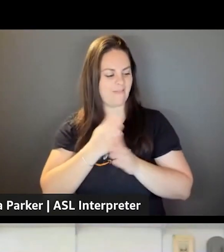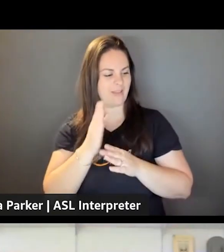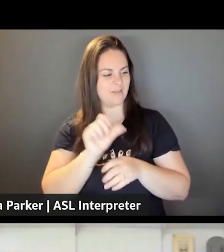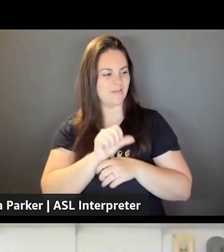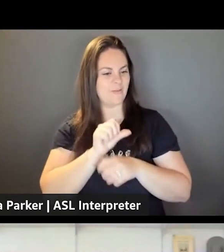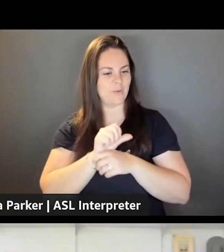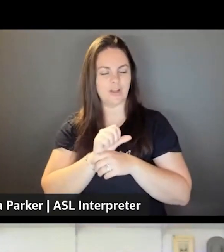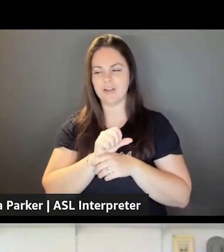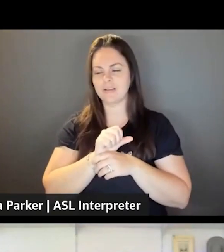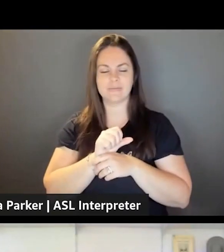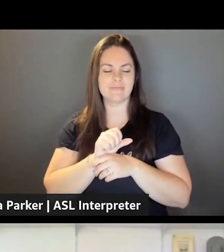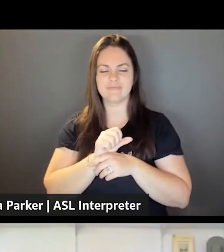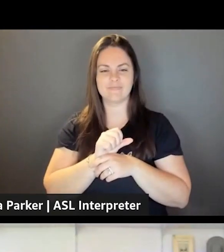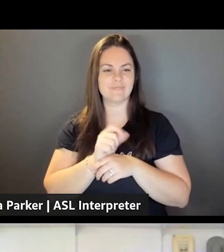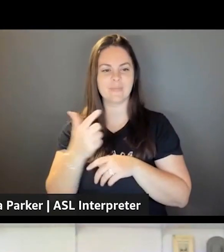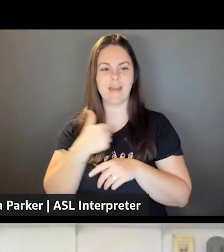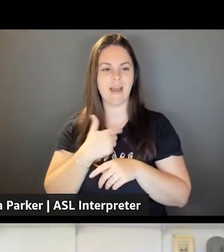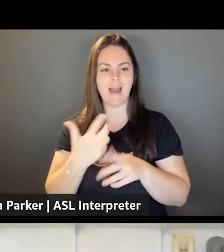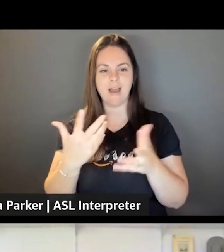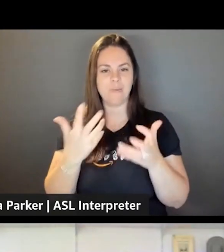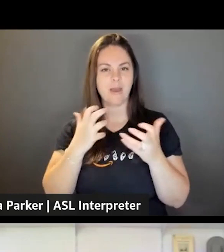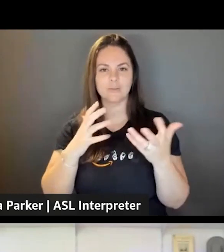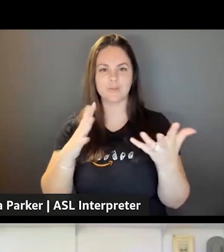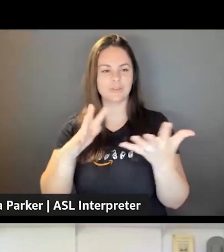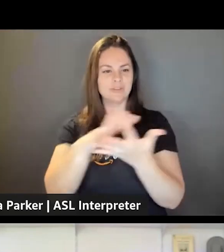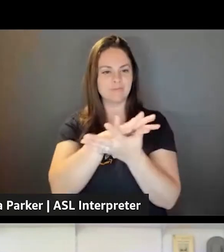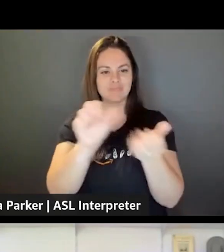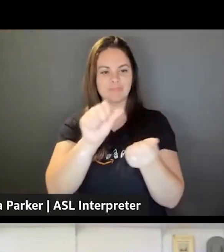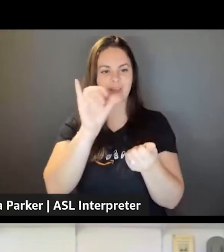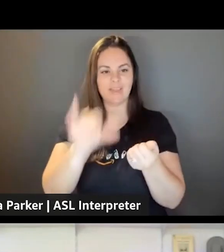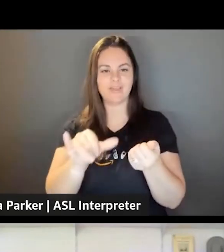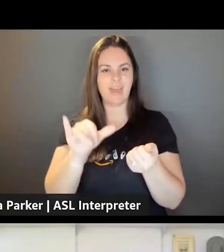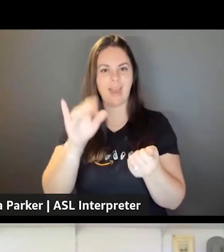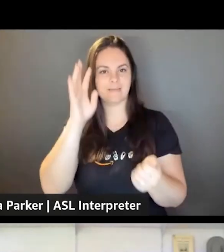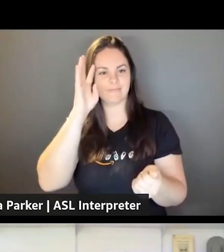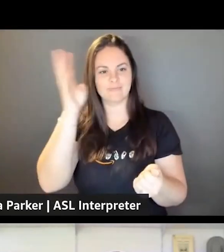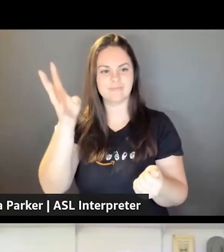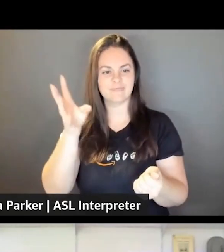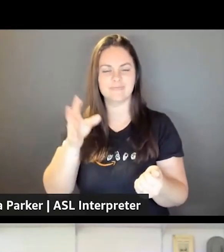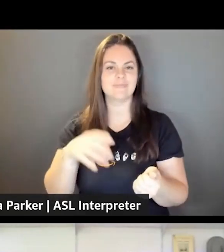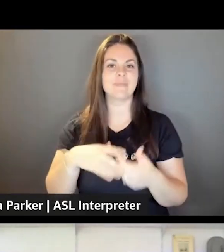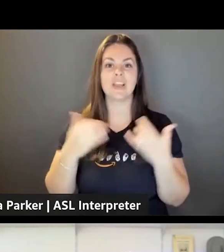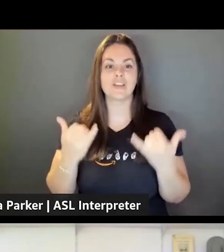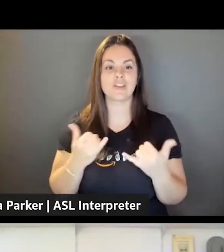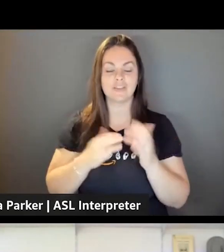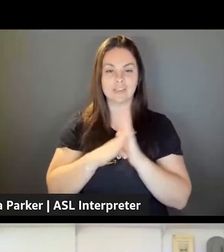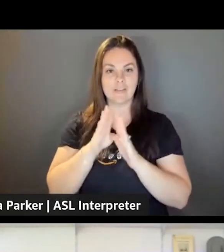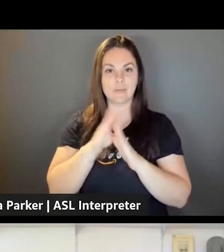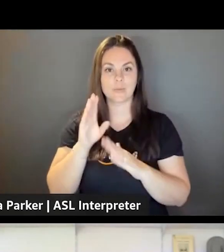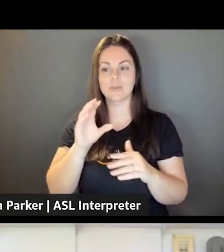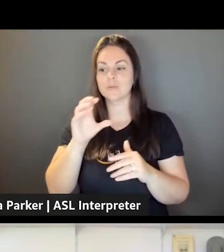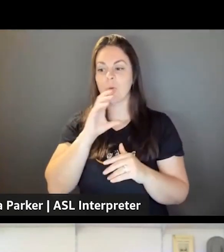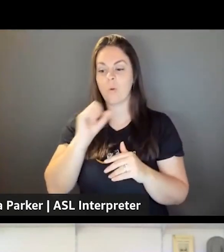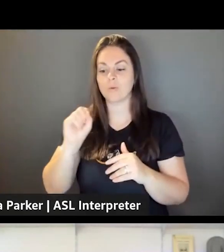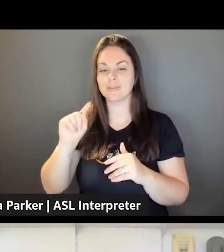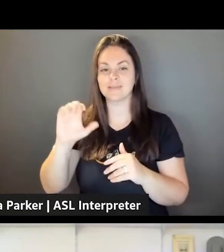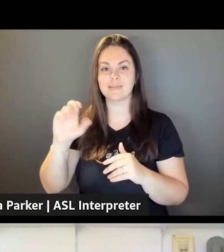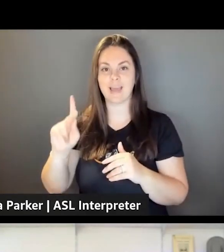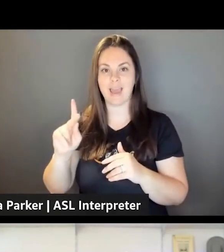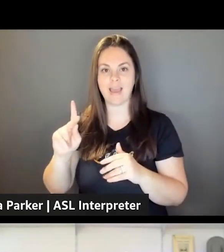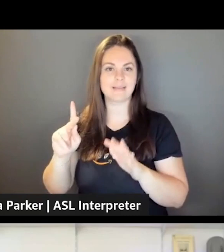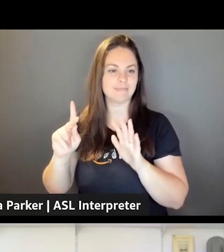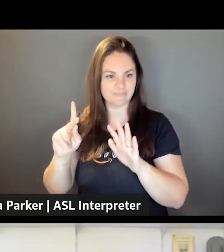completely demystify that notion. All right. Front-end developers, full stack is here. Generative AI, as we were talking about with NVIDIA, is